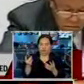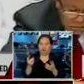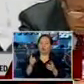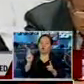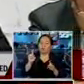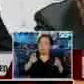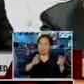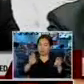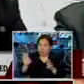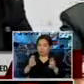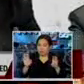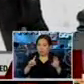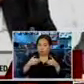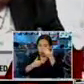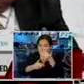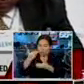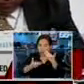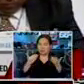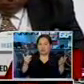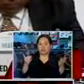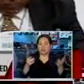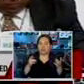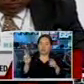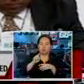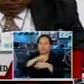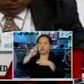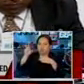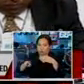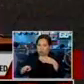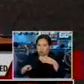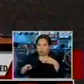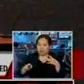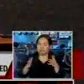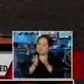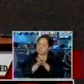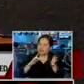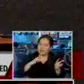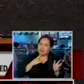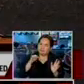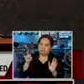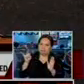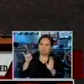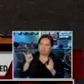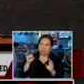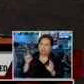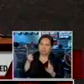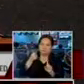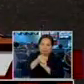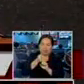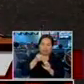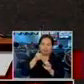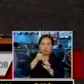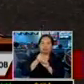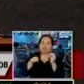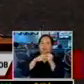the conduct of this trial and its outcome will necessarily have a serious impact on the